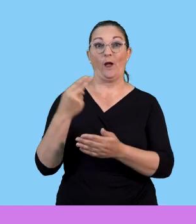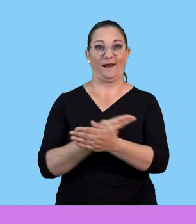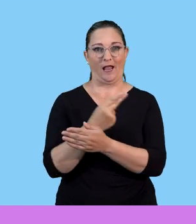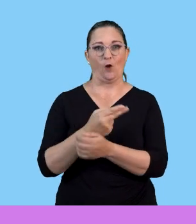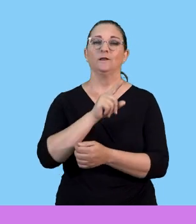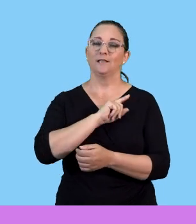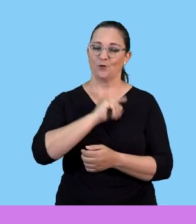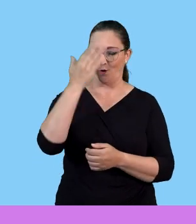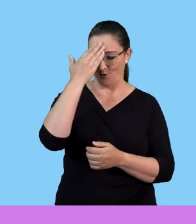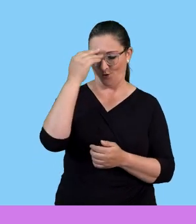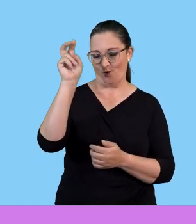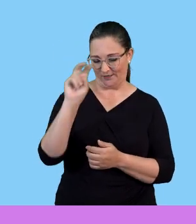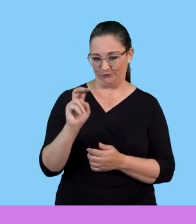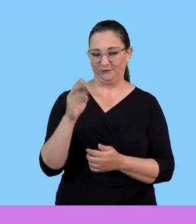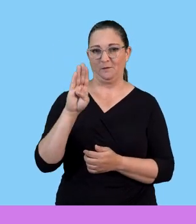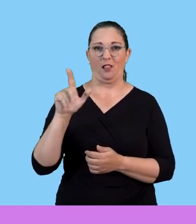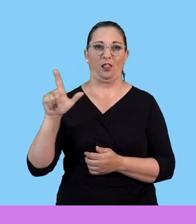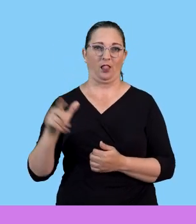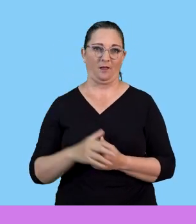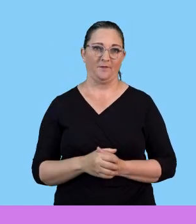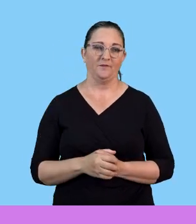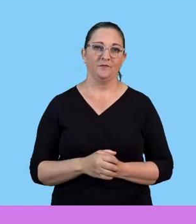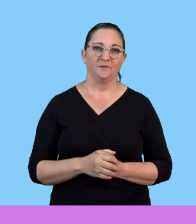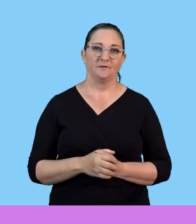kilowatt hours. Therefore, this is an electricity bill.